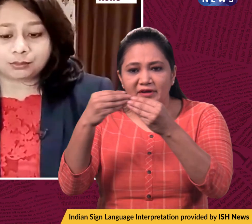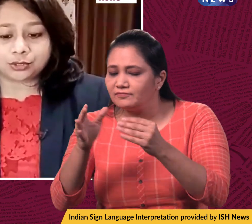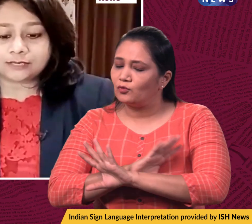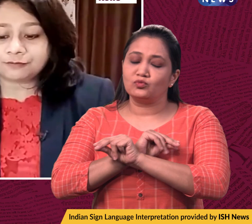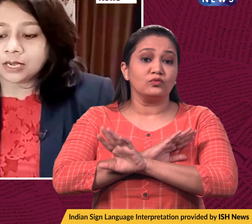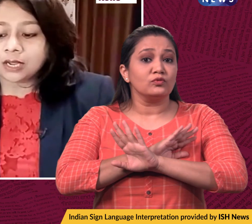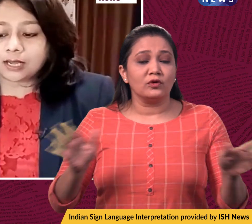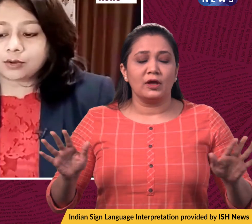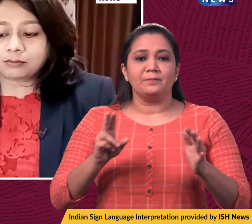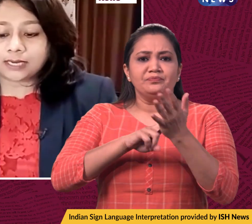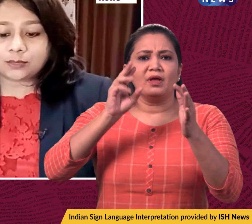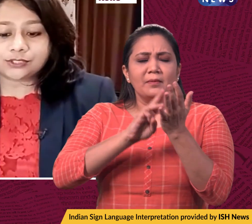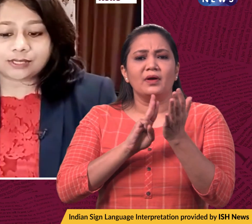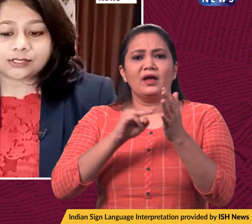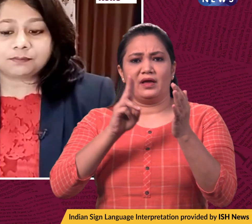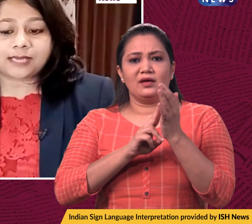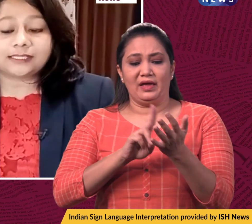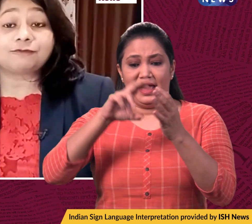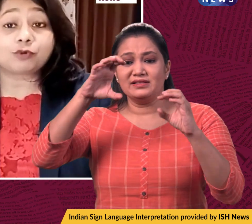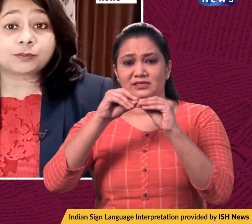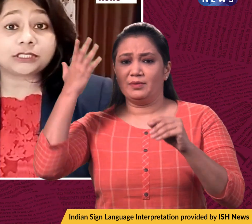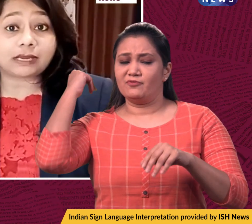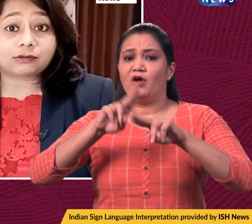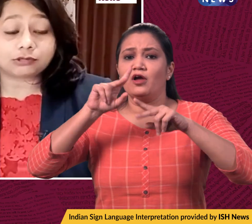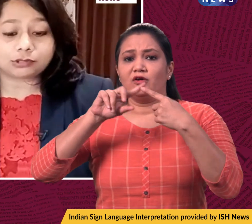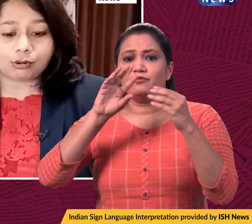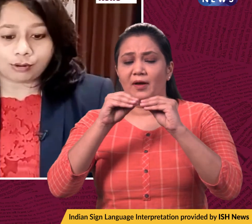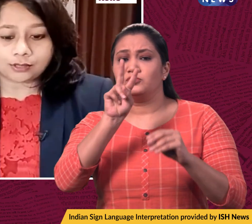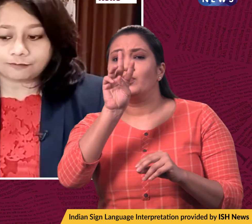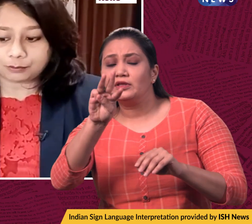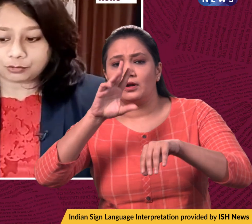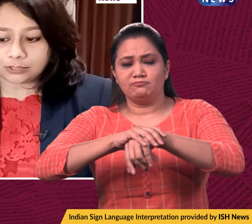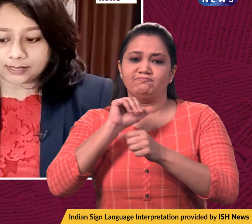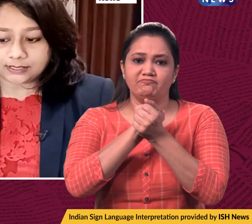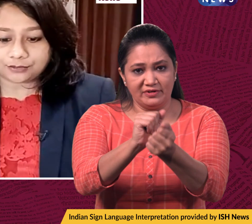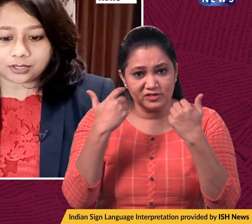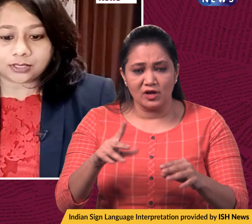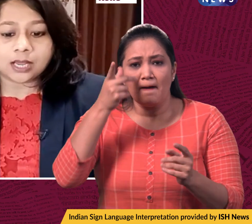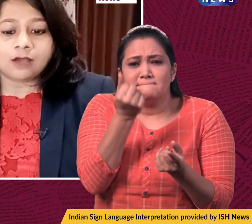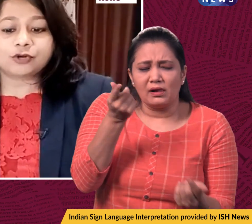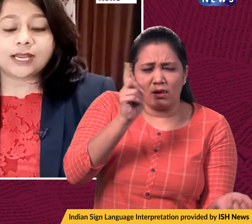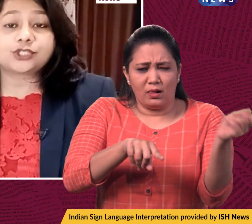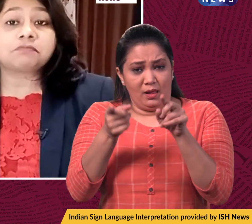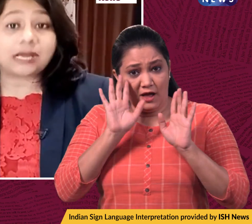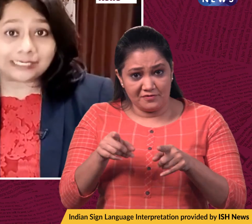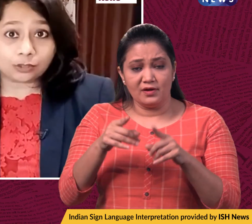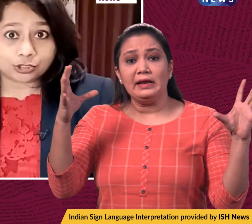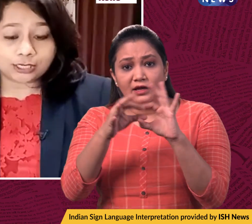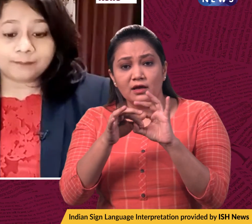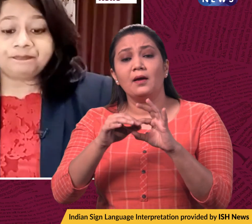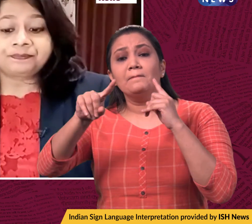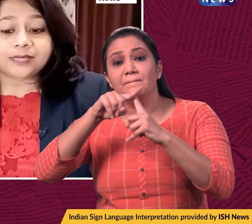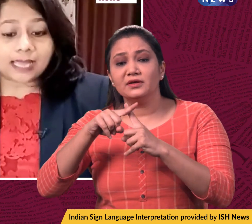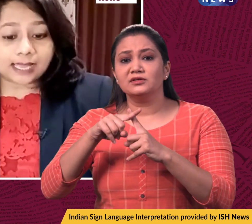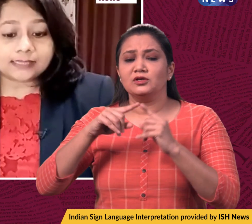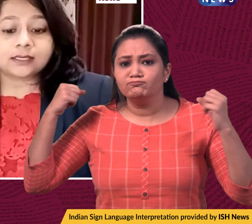of interim relief. Now, Malik was arrested by the Enforcement Directorate on February 23rd for alleged money